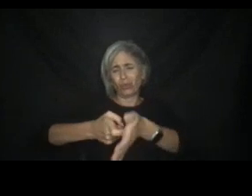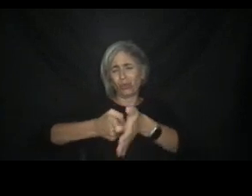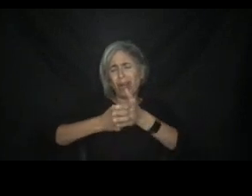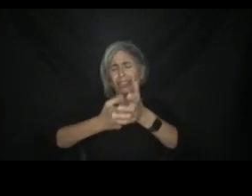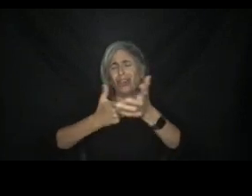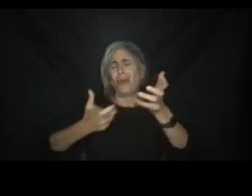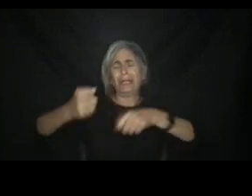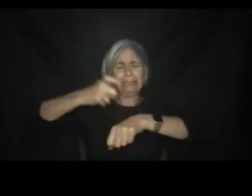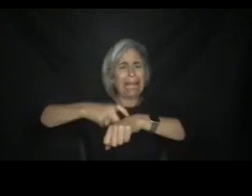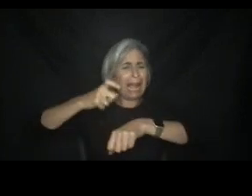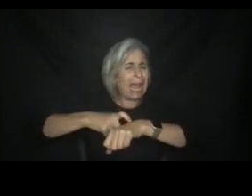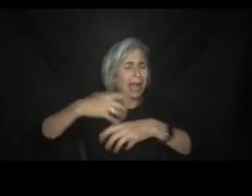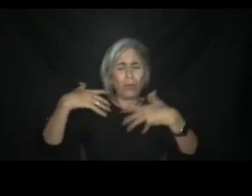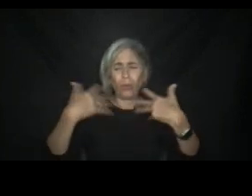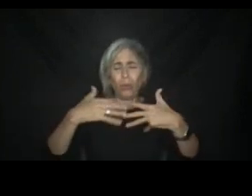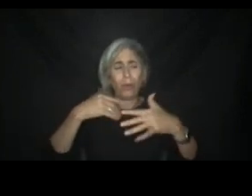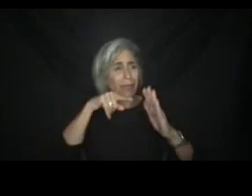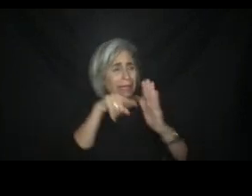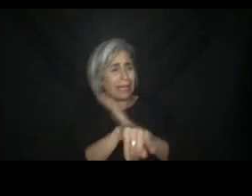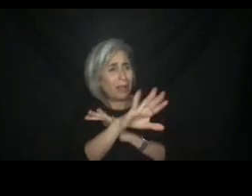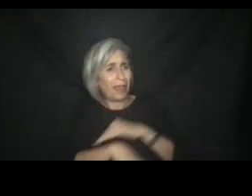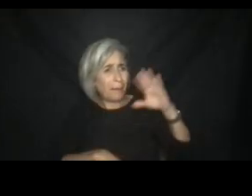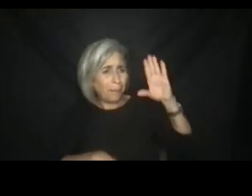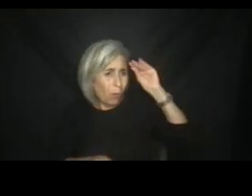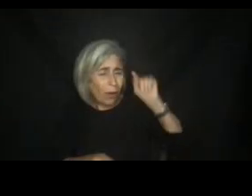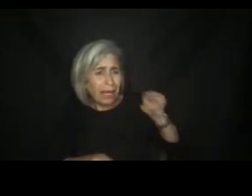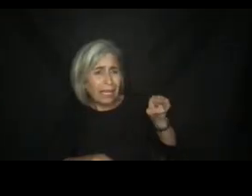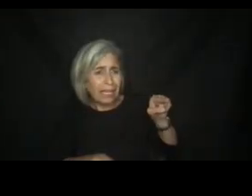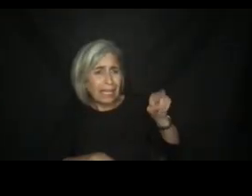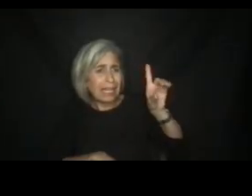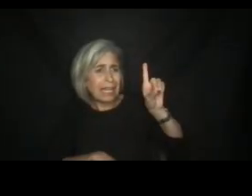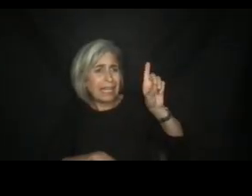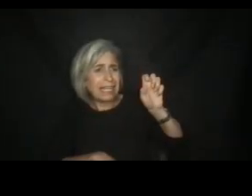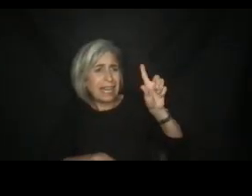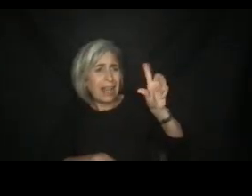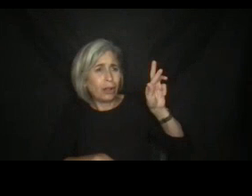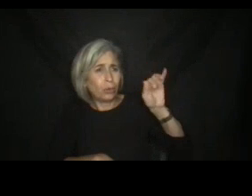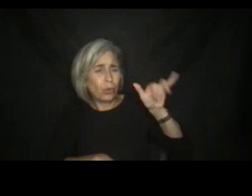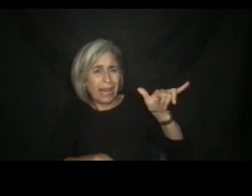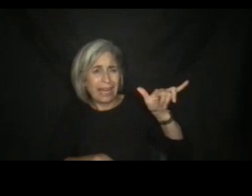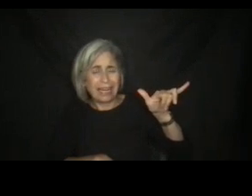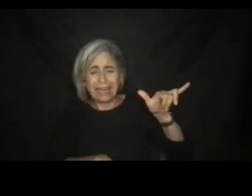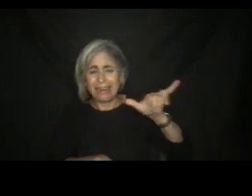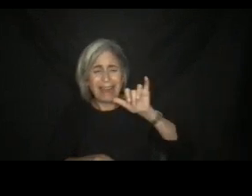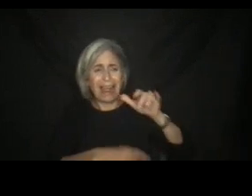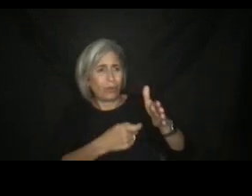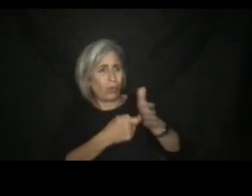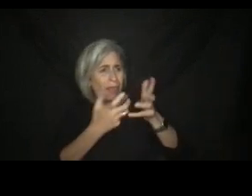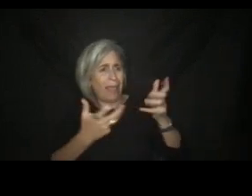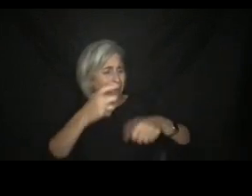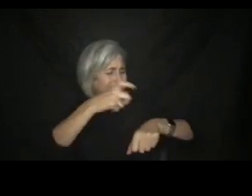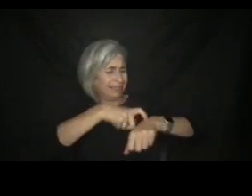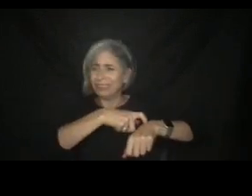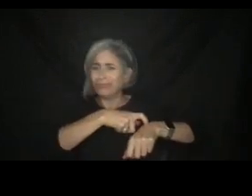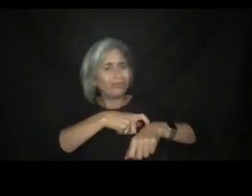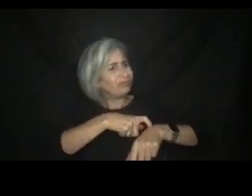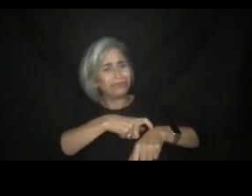Delray, when they killed that Miller boy in Delray, it ain't take this long.